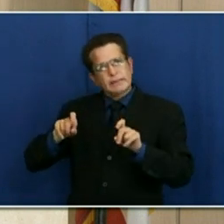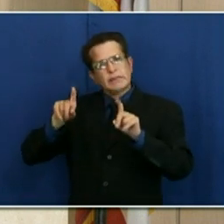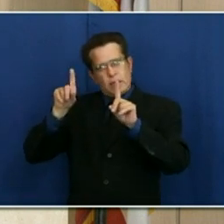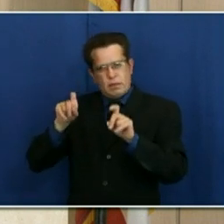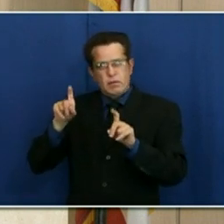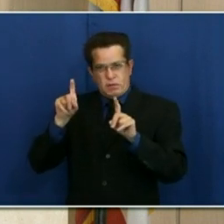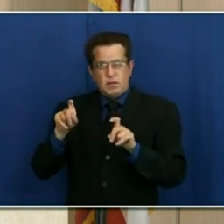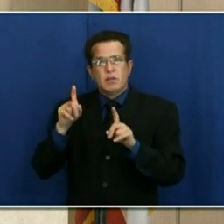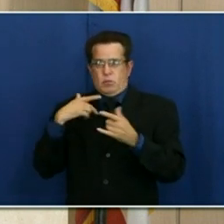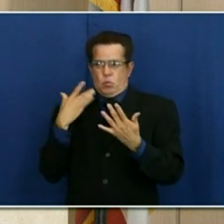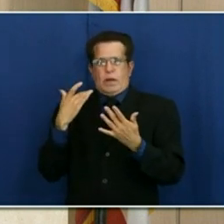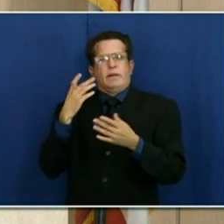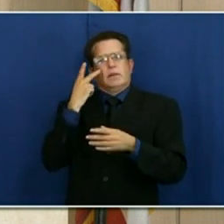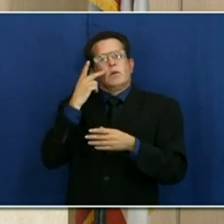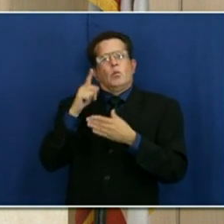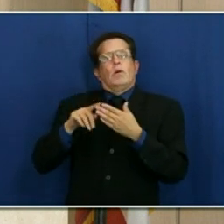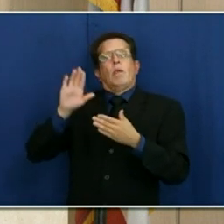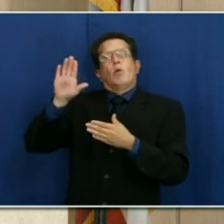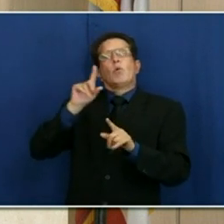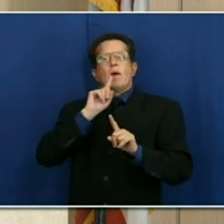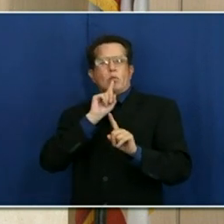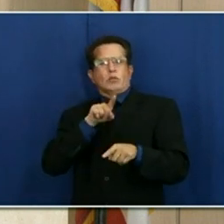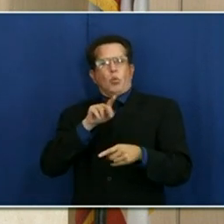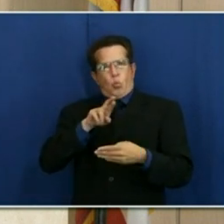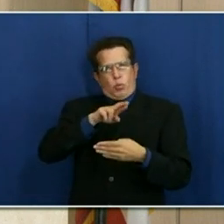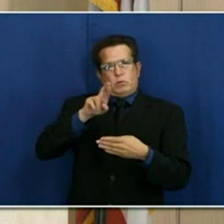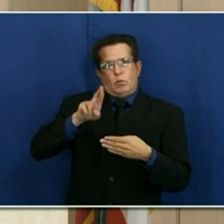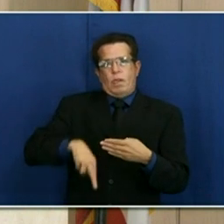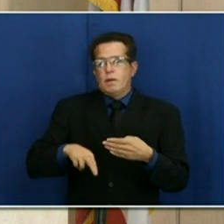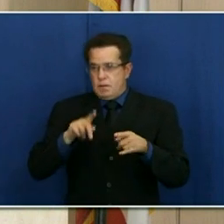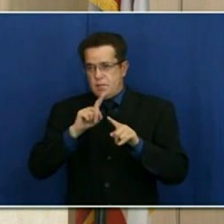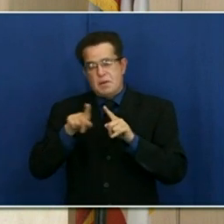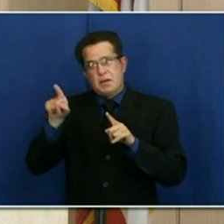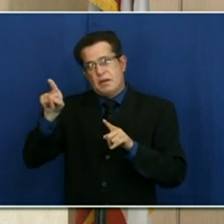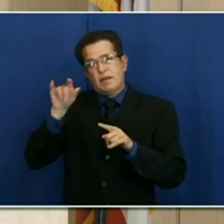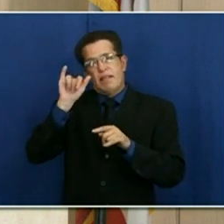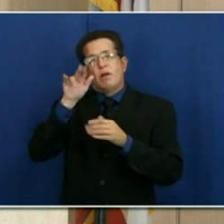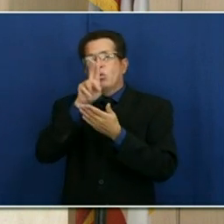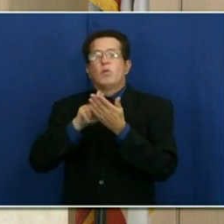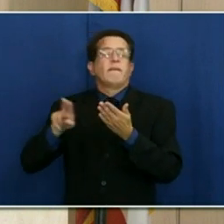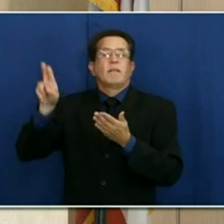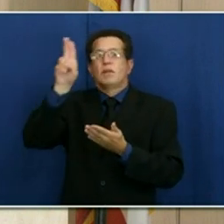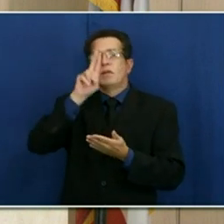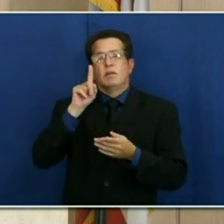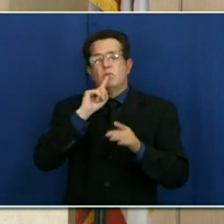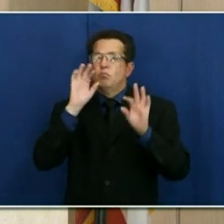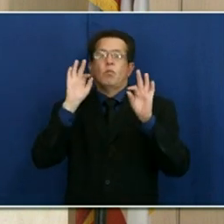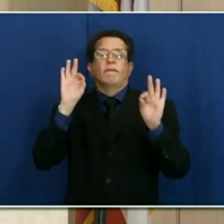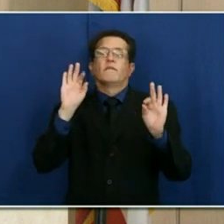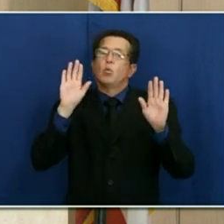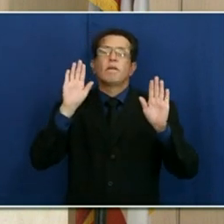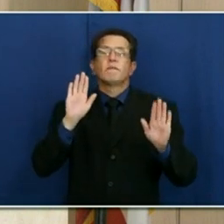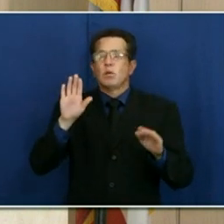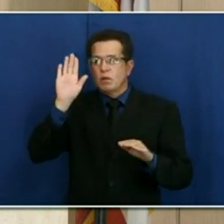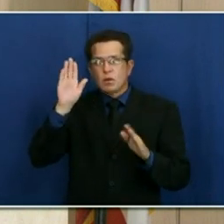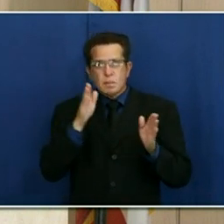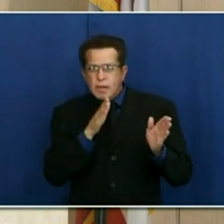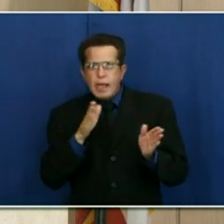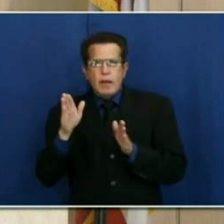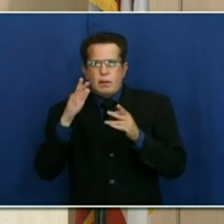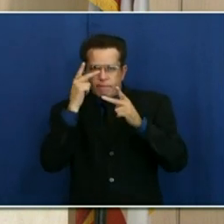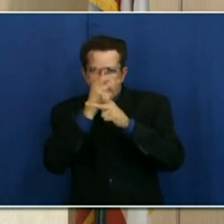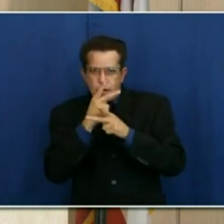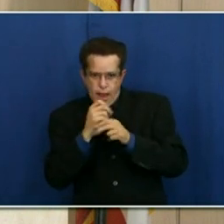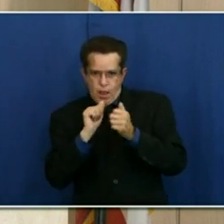waiting for some results. But I will say this, the university has excellent plans in place to be able to handle